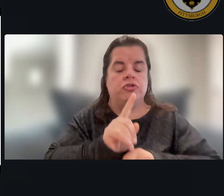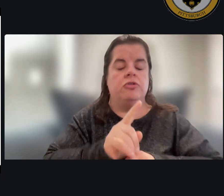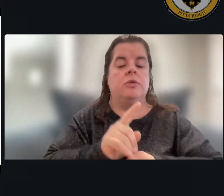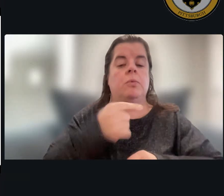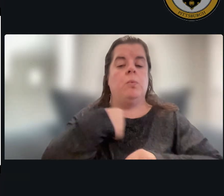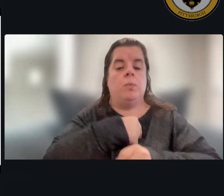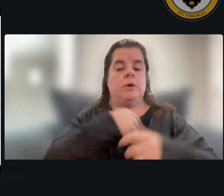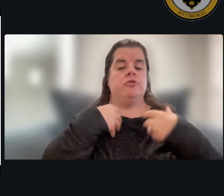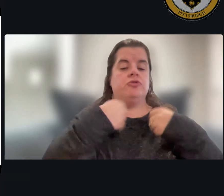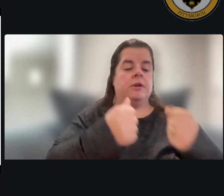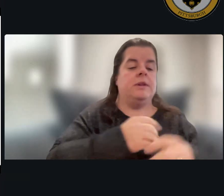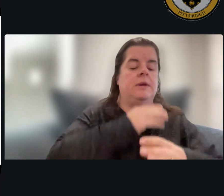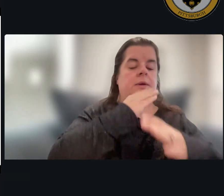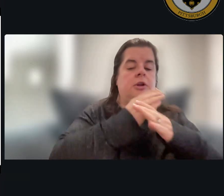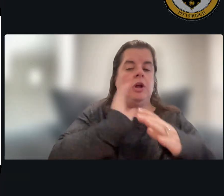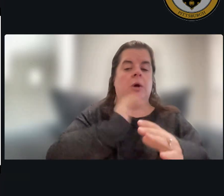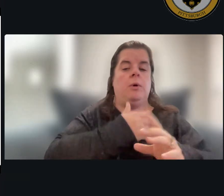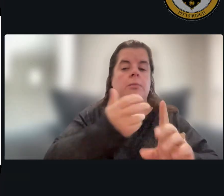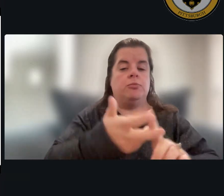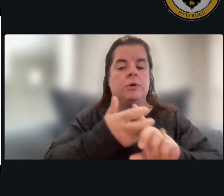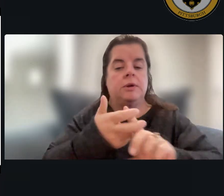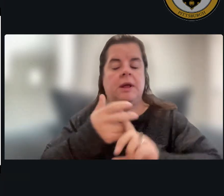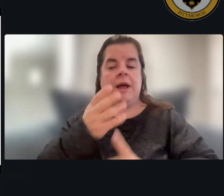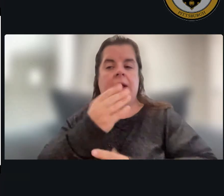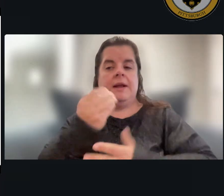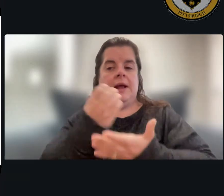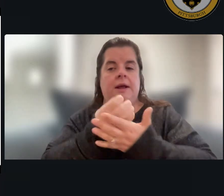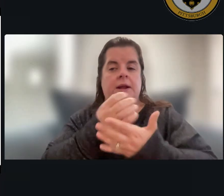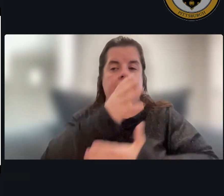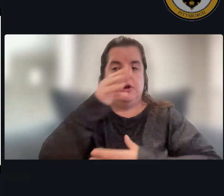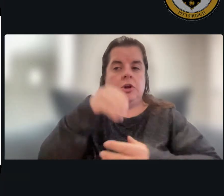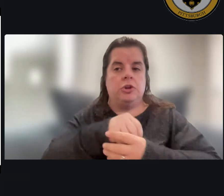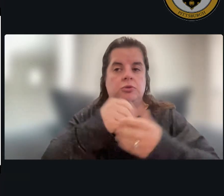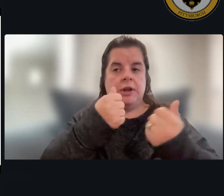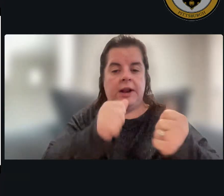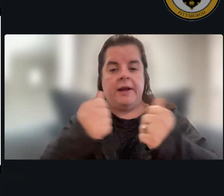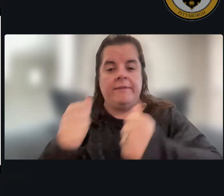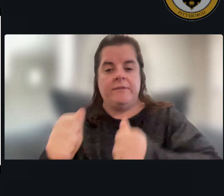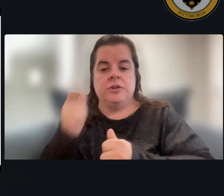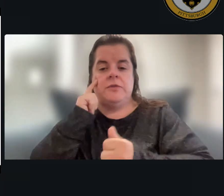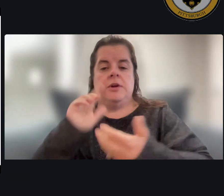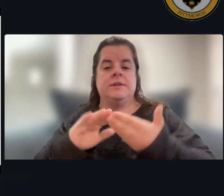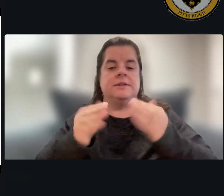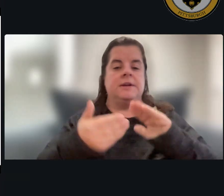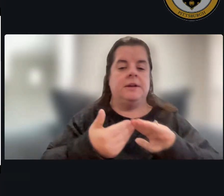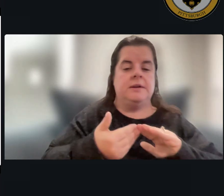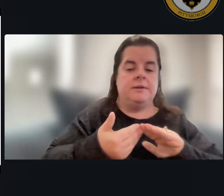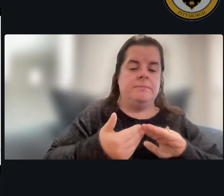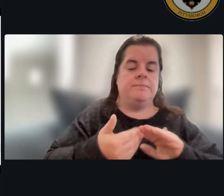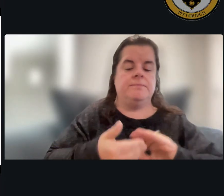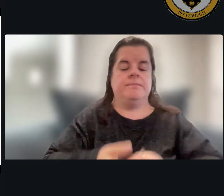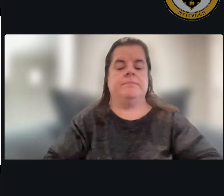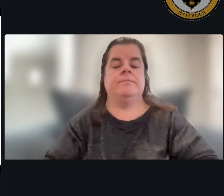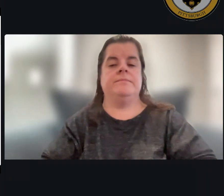our procurement process, but our economic inclusion efforts that we have as a city.